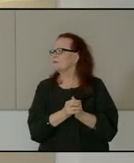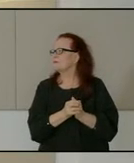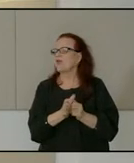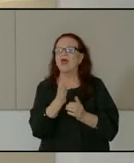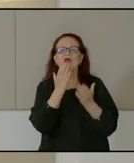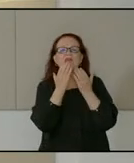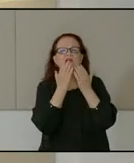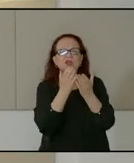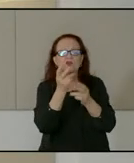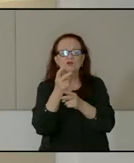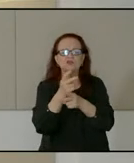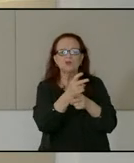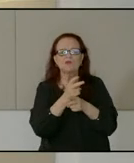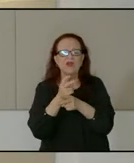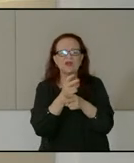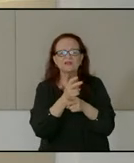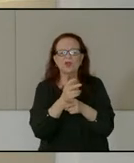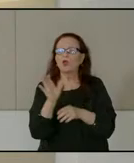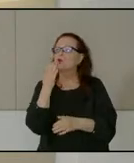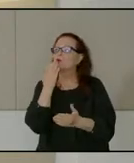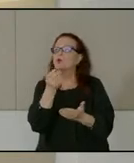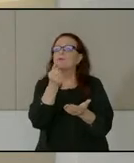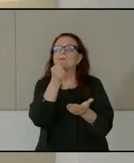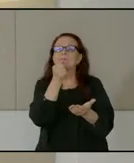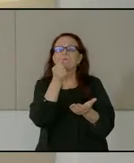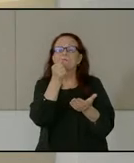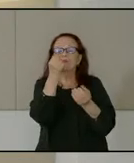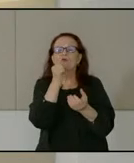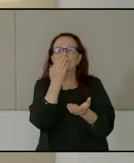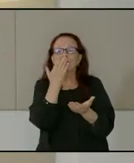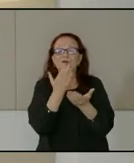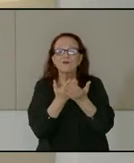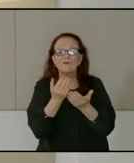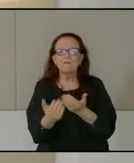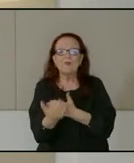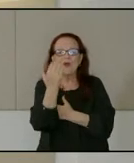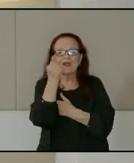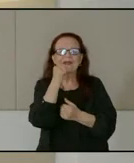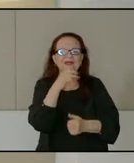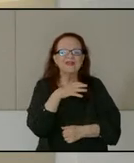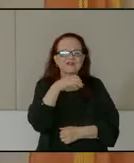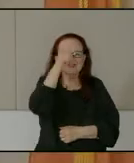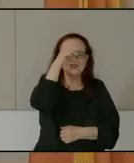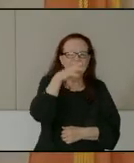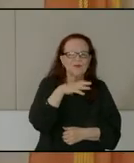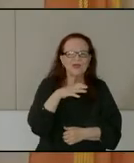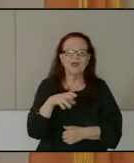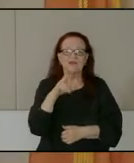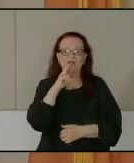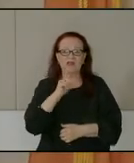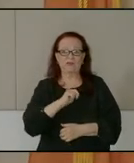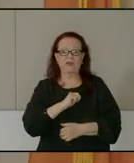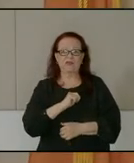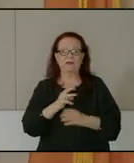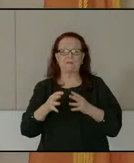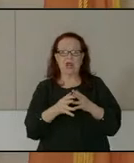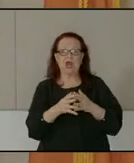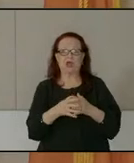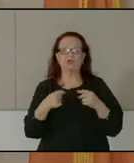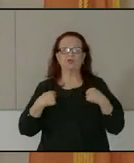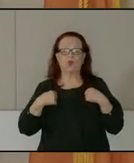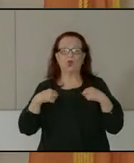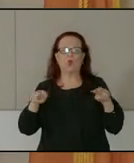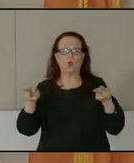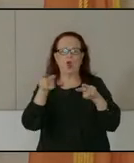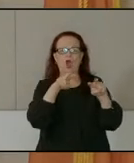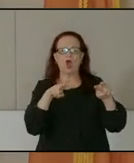Thank you, Supervisor. Good morning, ladies and gentlemen. As Vietnamese Americans watched the heartbreaking